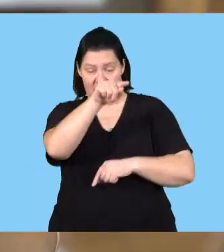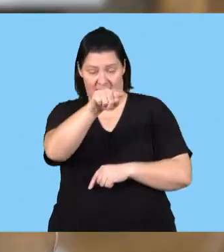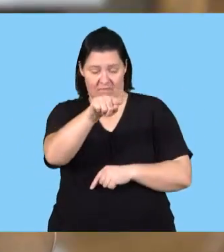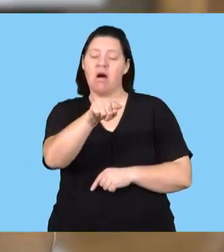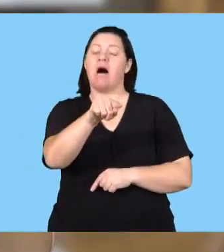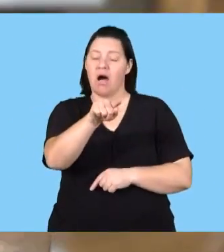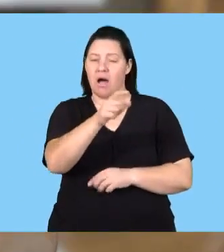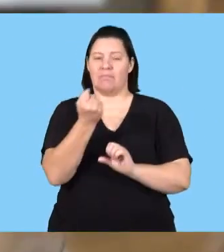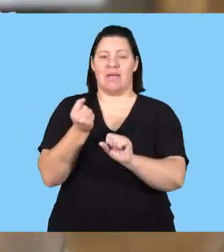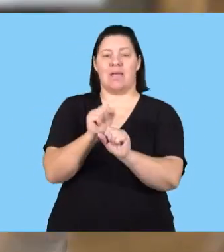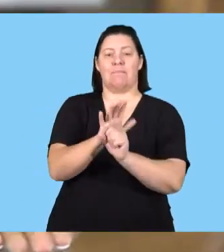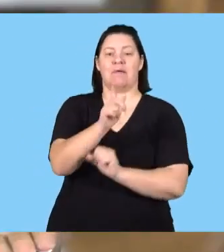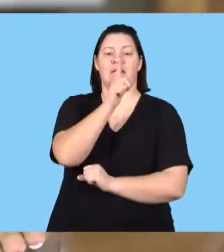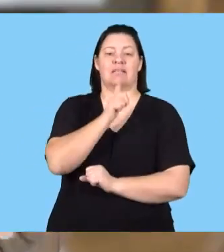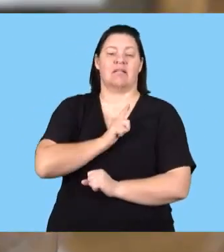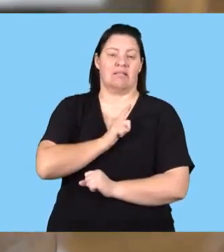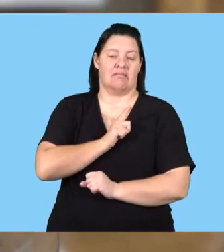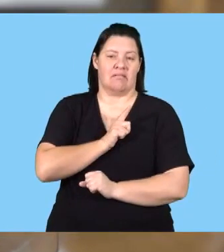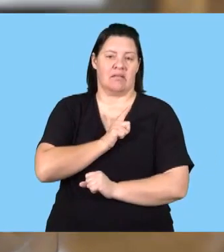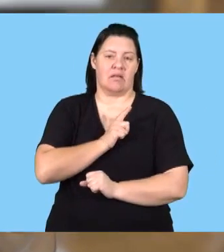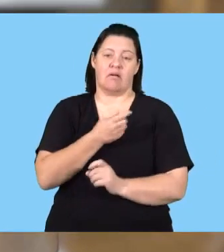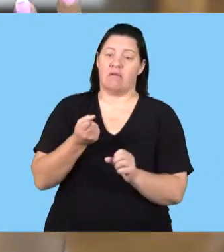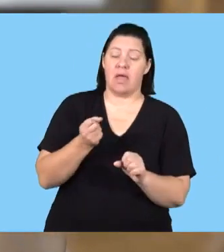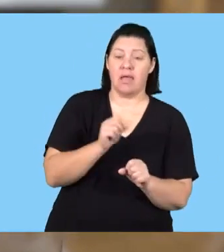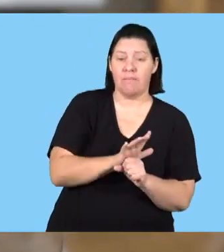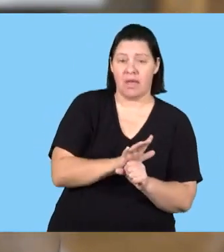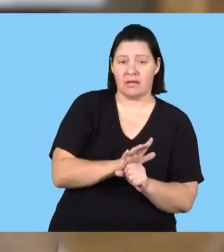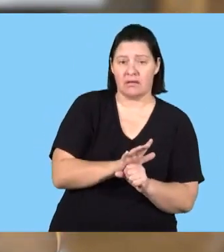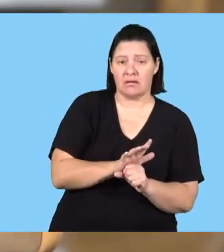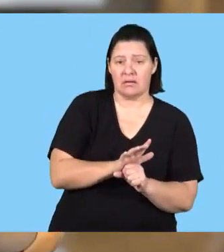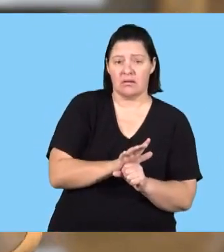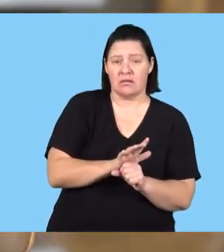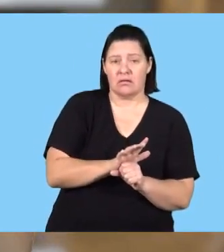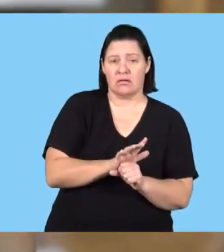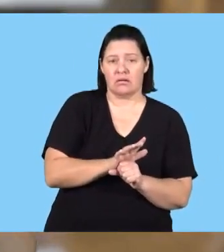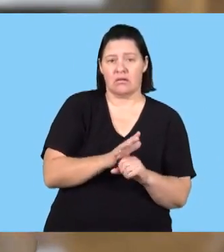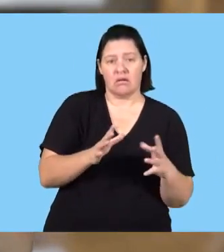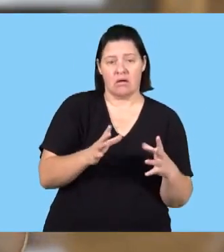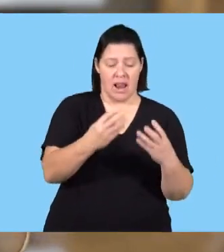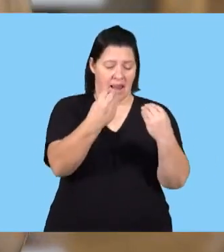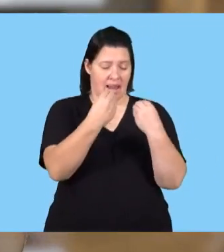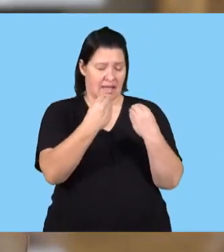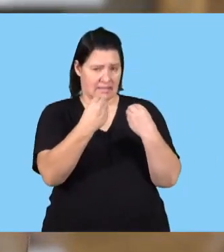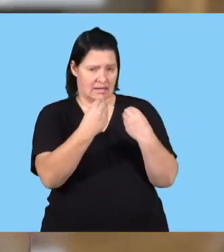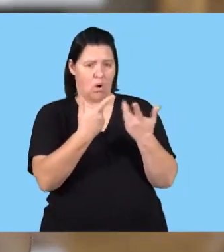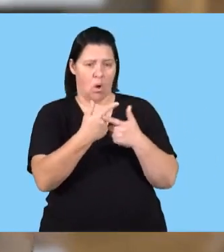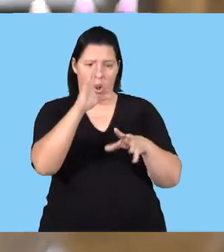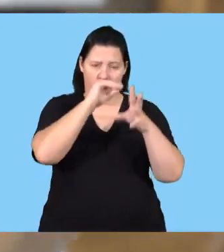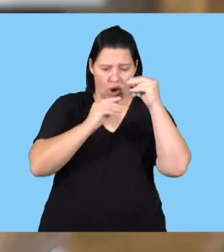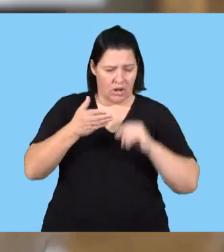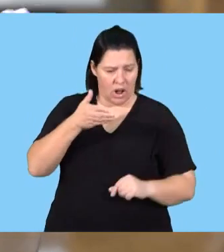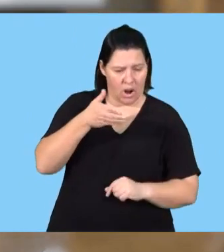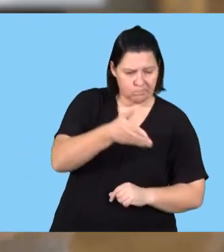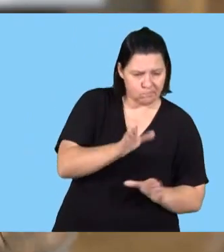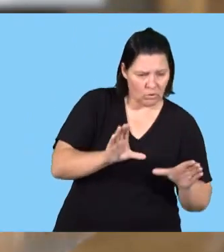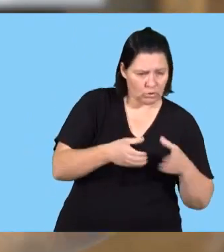to tell the impact, whether the impact of the lesson, if there was a lesson or if